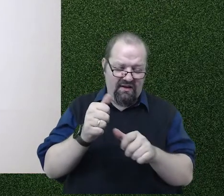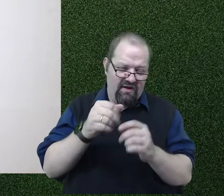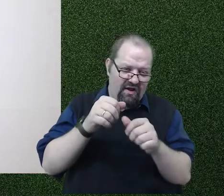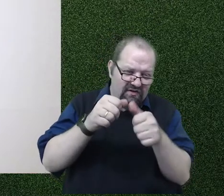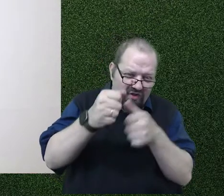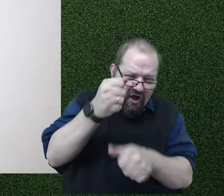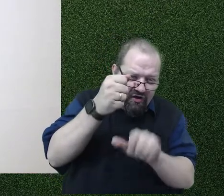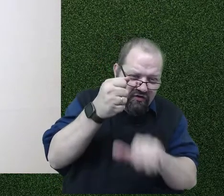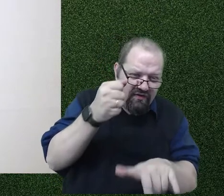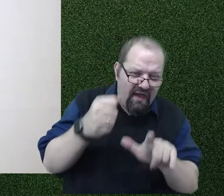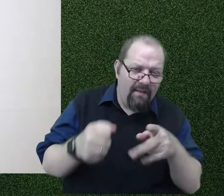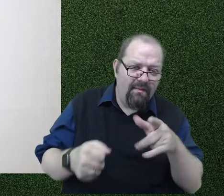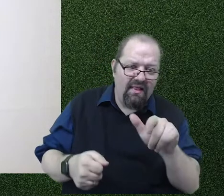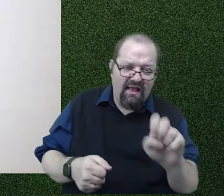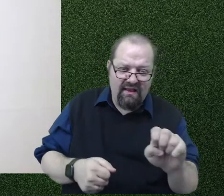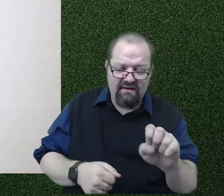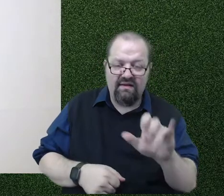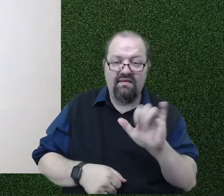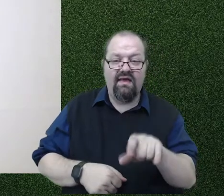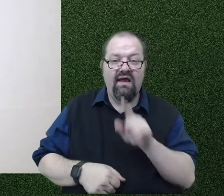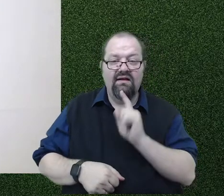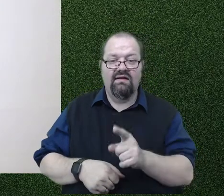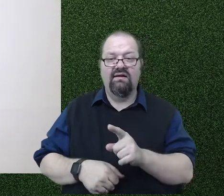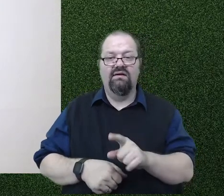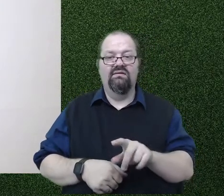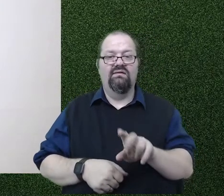plane. This is the vector v cross u.